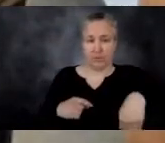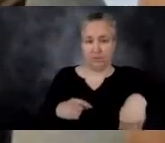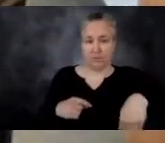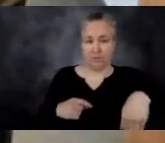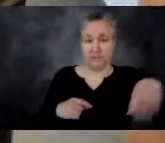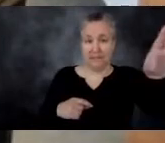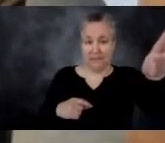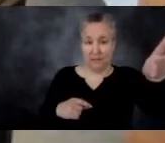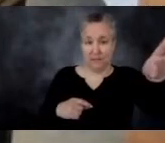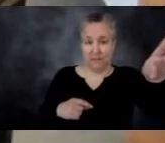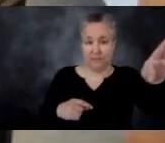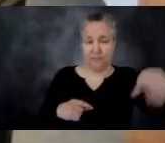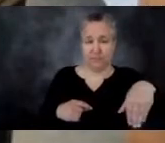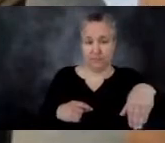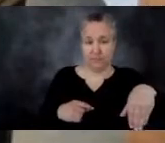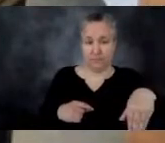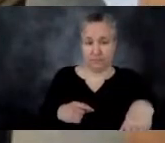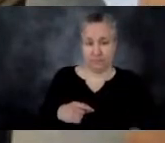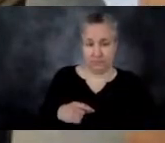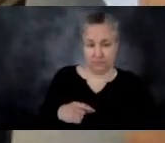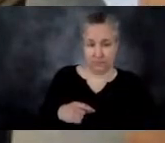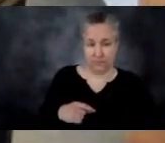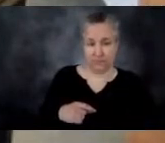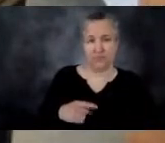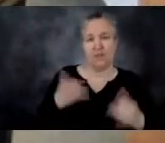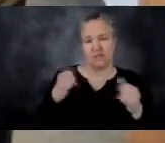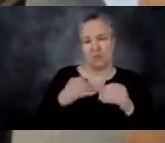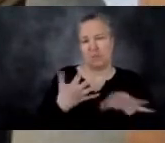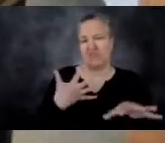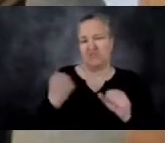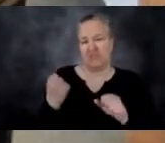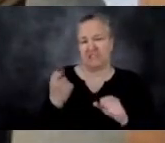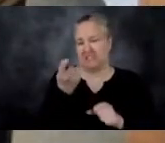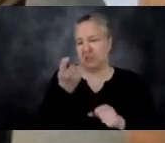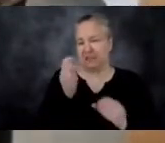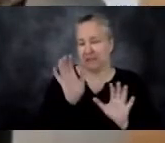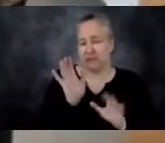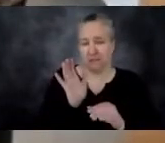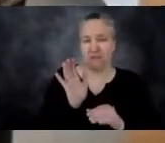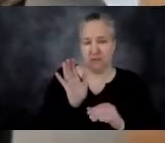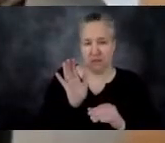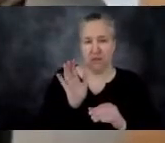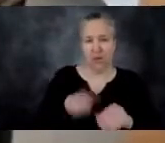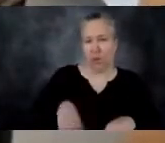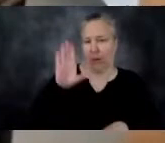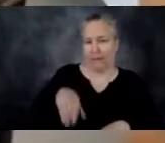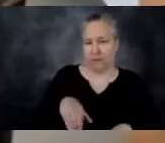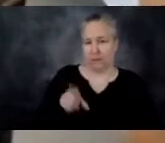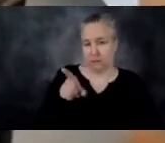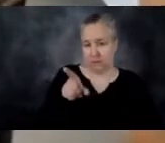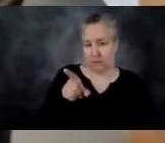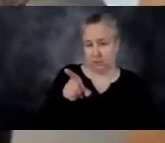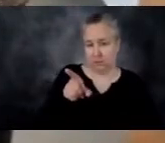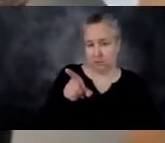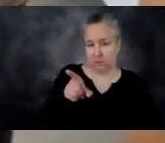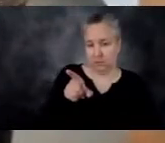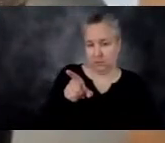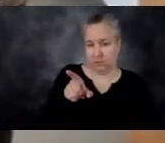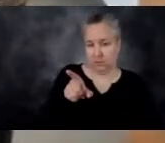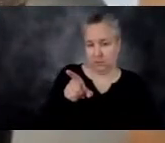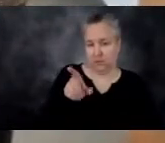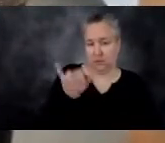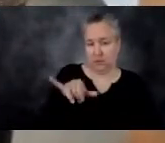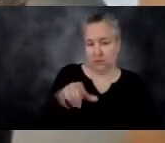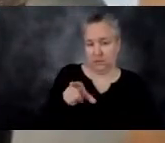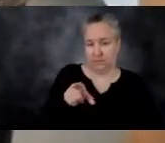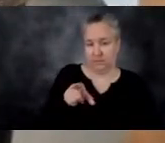up, kick, in. Let's pick up the intensity slightly. I want you to have a quick kick. Here we go. Here's up, and kick, and